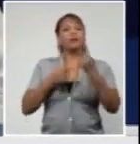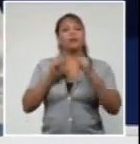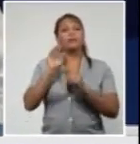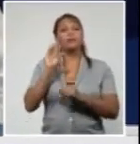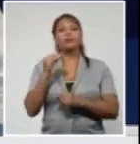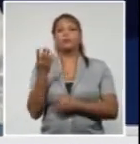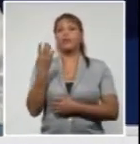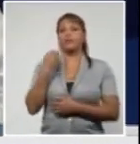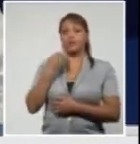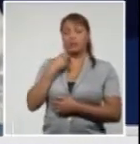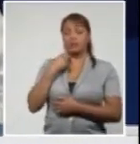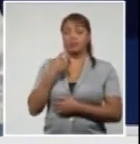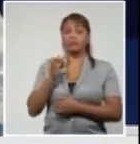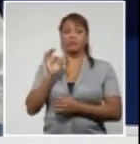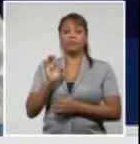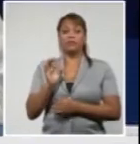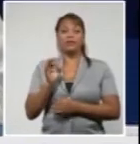territories.